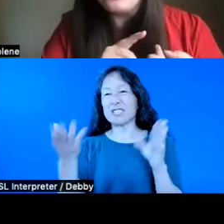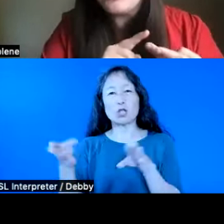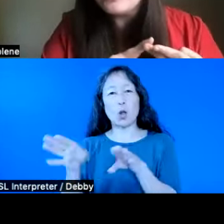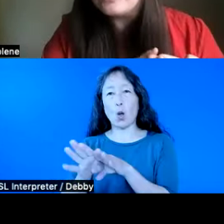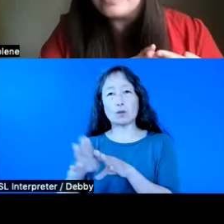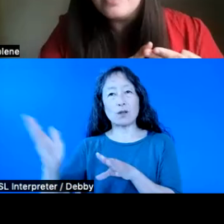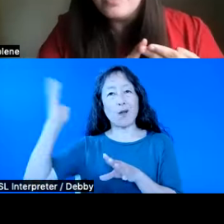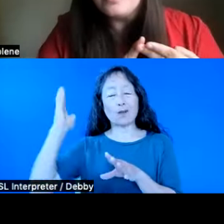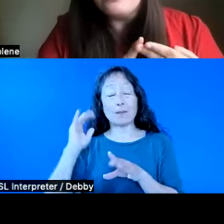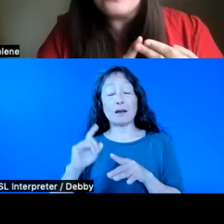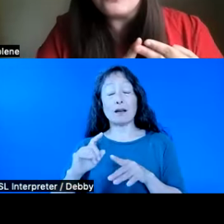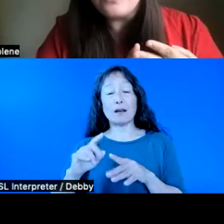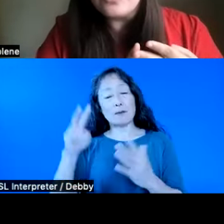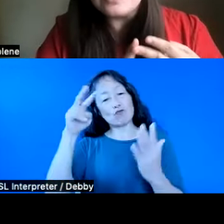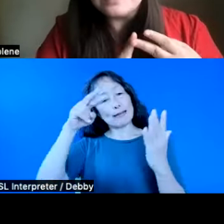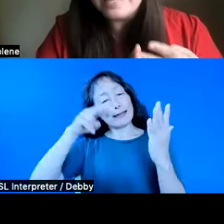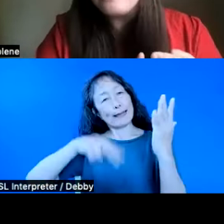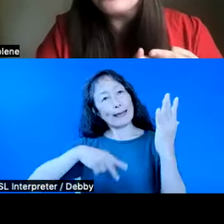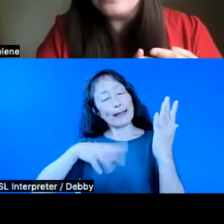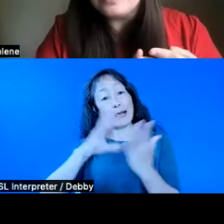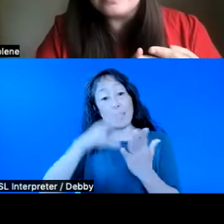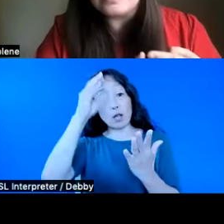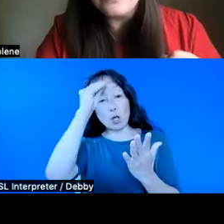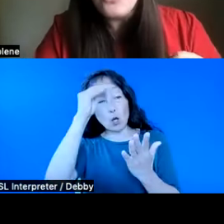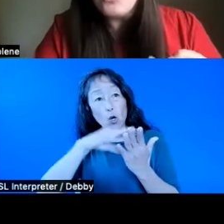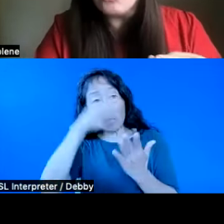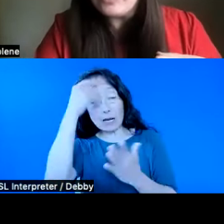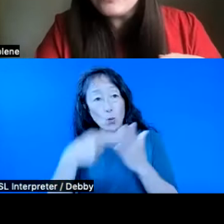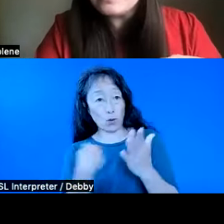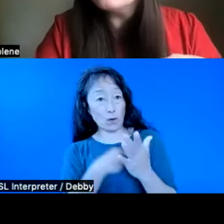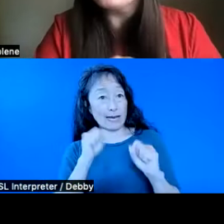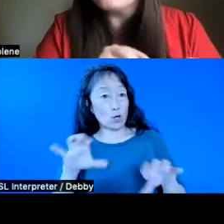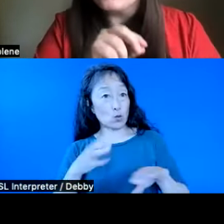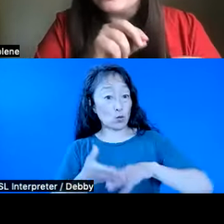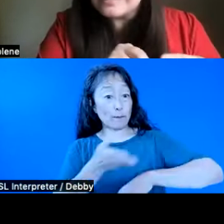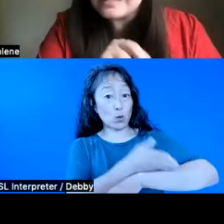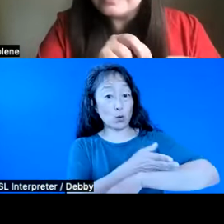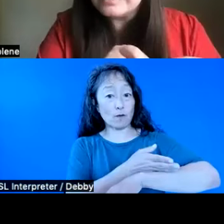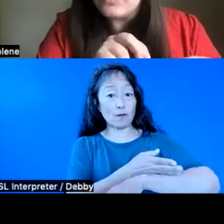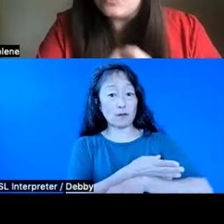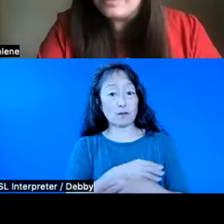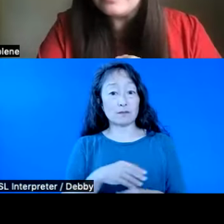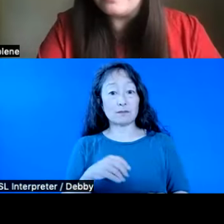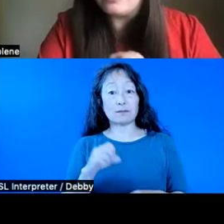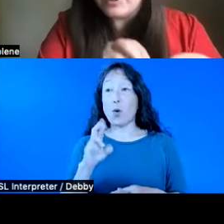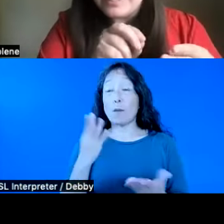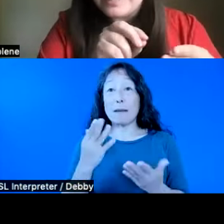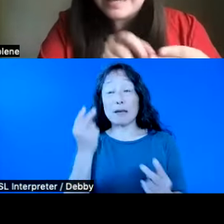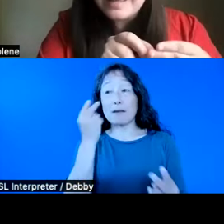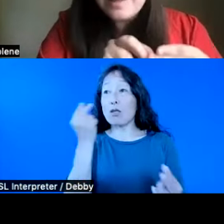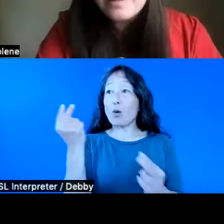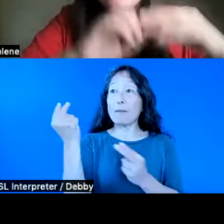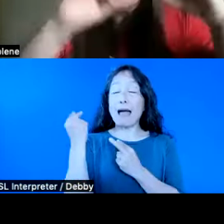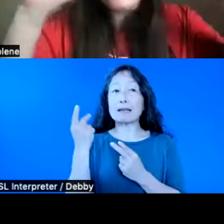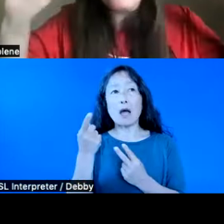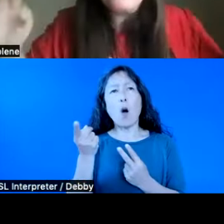better? What are we learning from those gaps within the system? Or where are those things where things were consistently done well, and how can we take